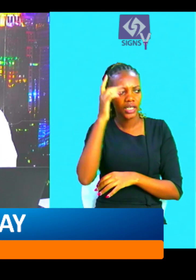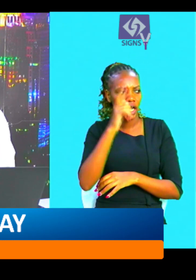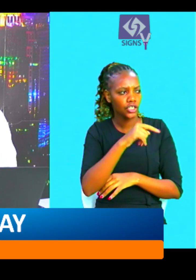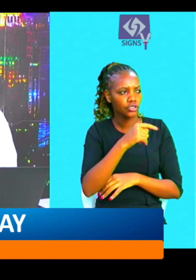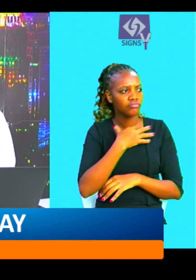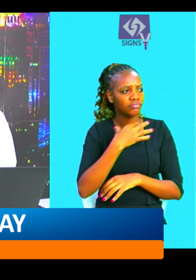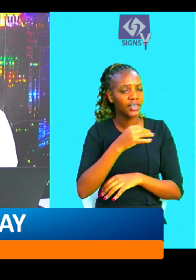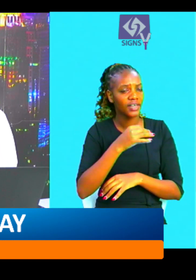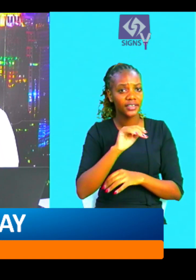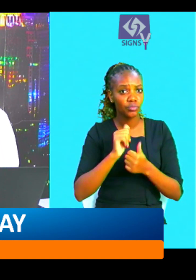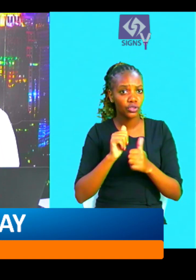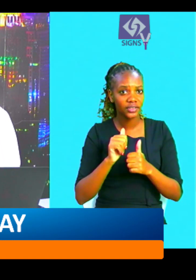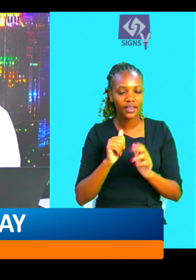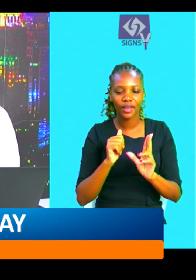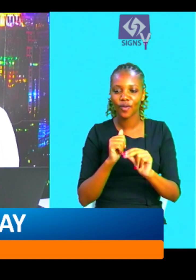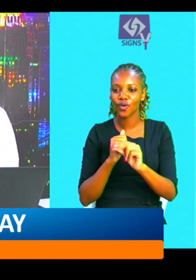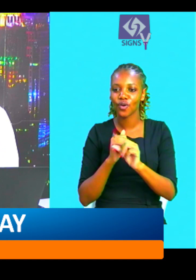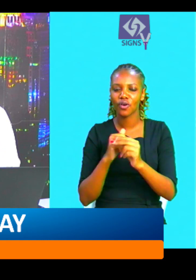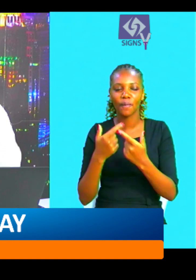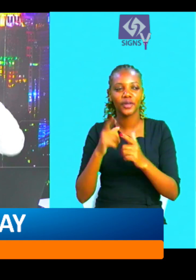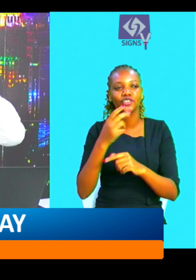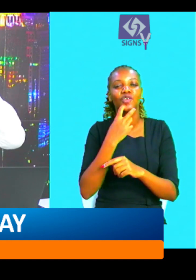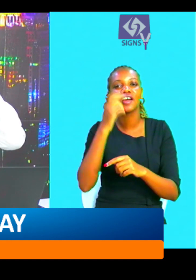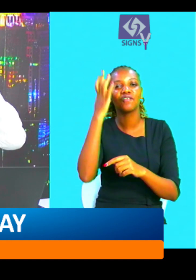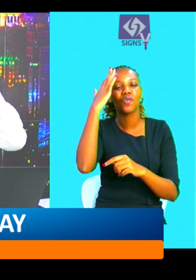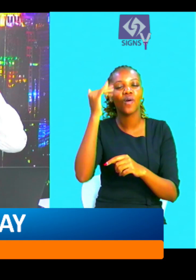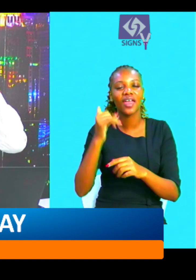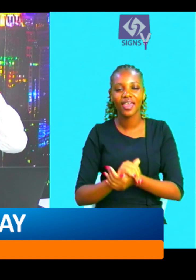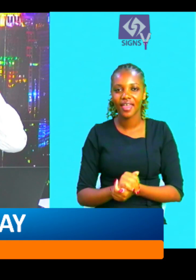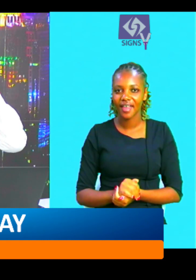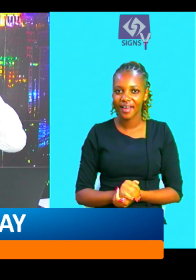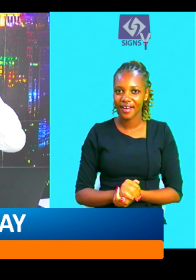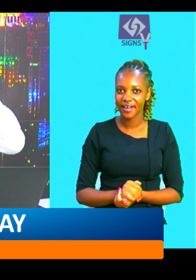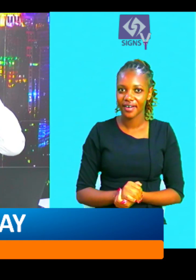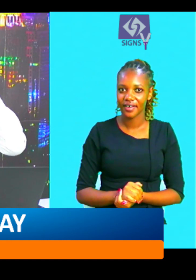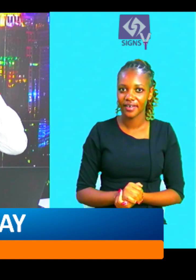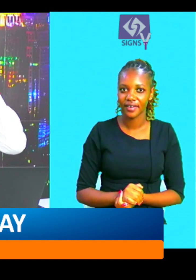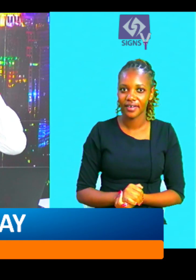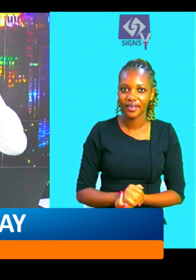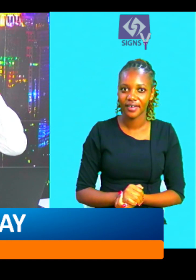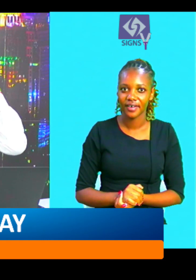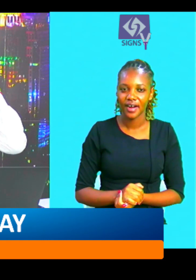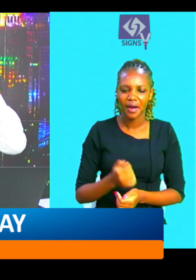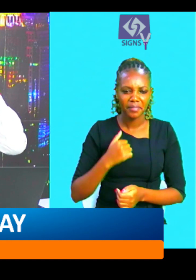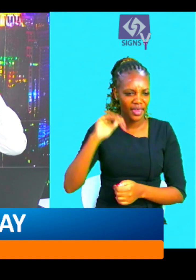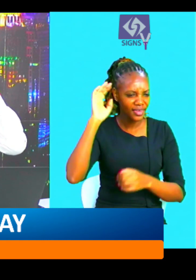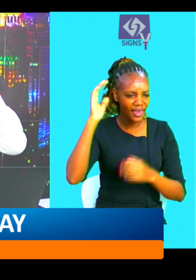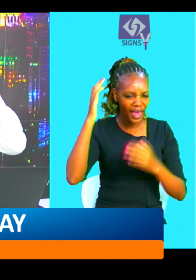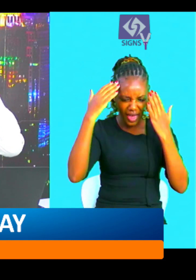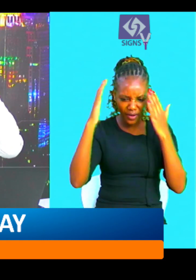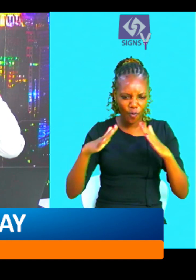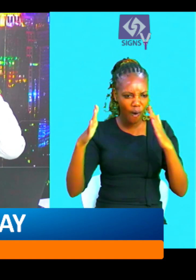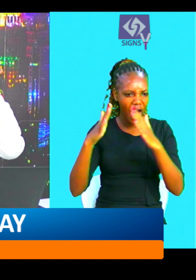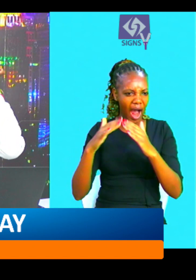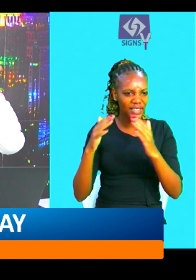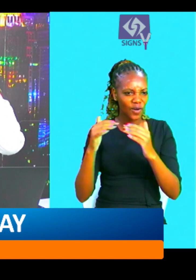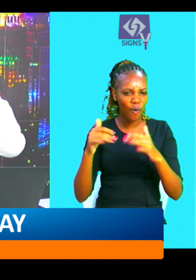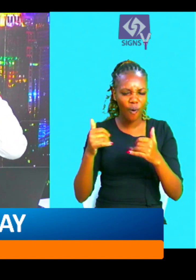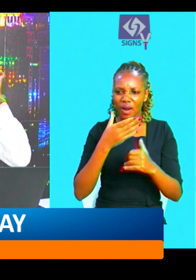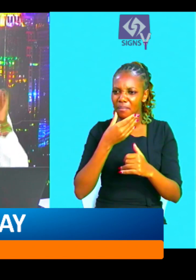your host, Alan Hubbard, and sign language interpreters have been Anwar Rimu and Gideon Minor, and